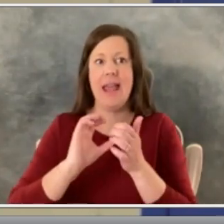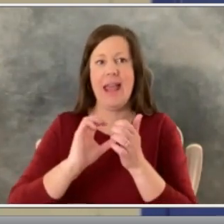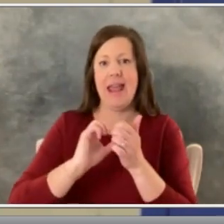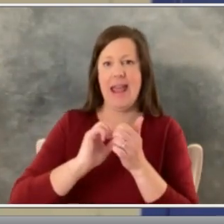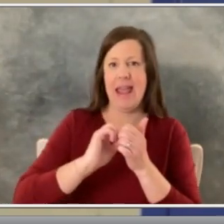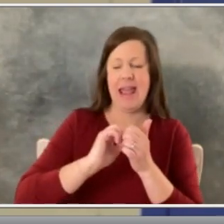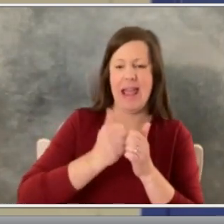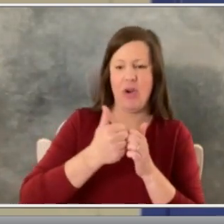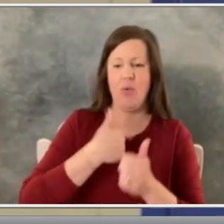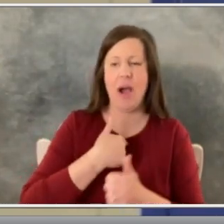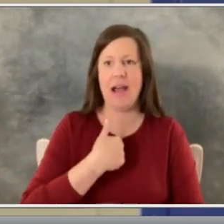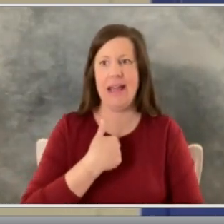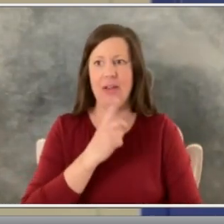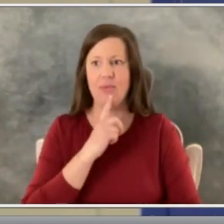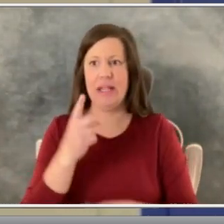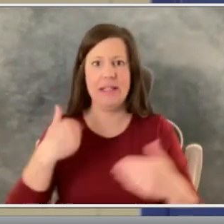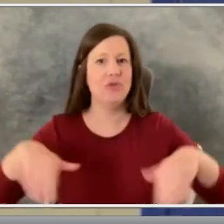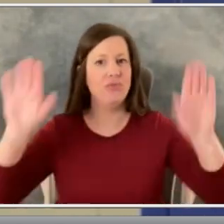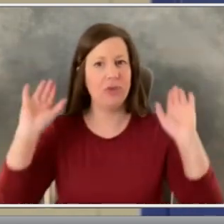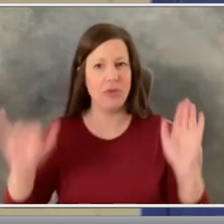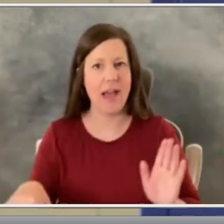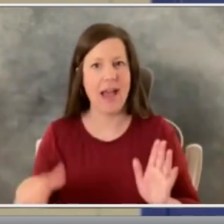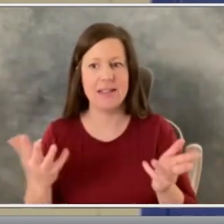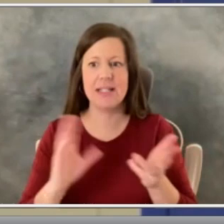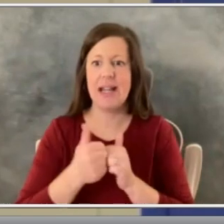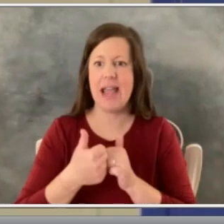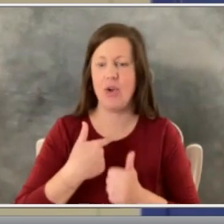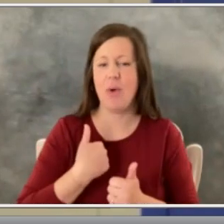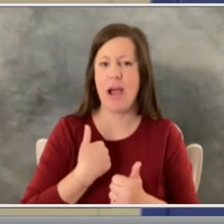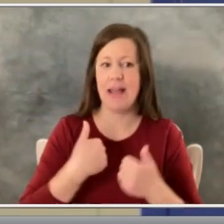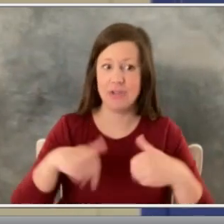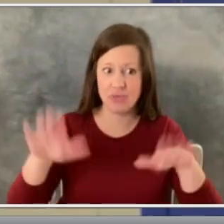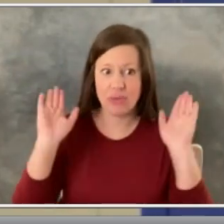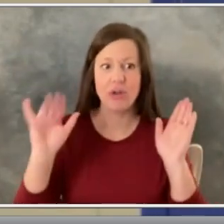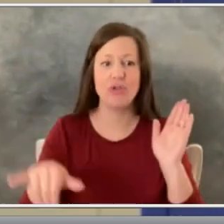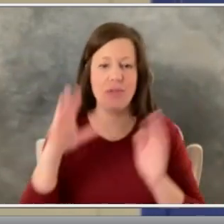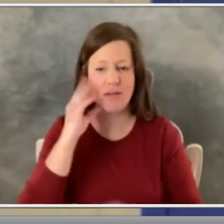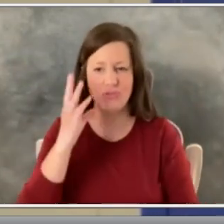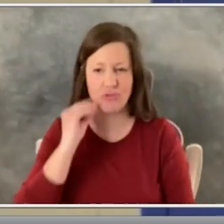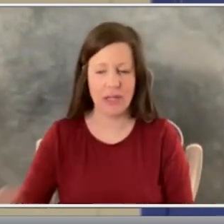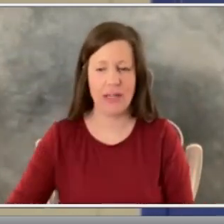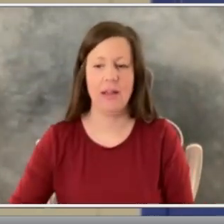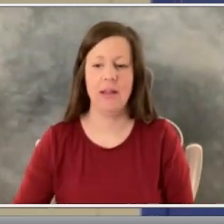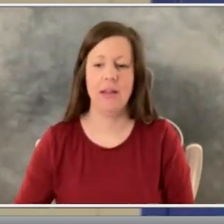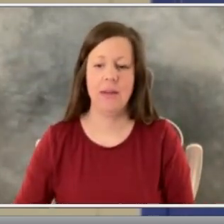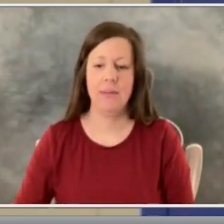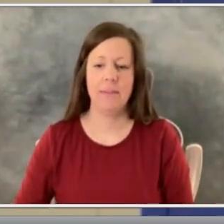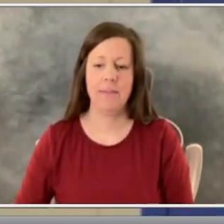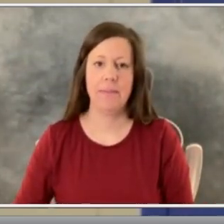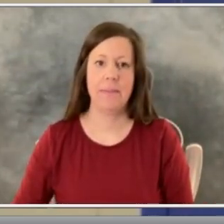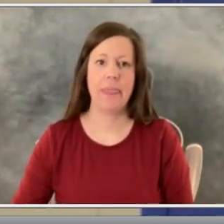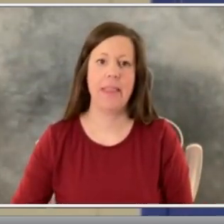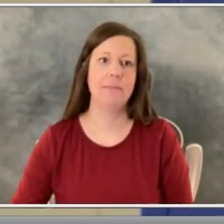do I surrender? How do I surrender to this journey and make me feel